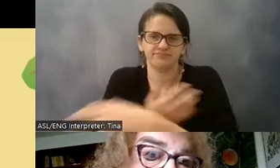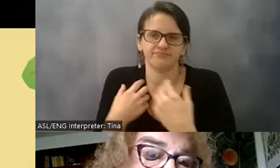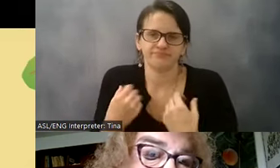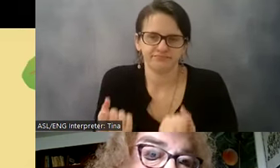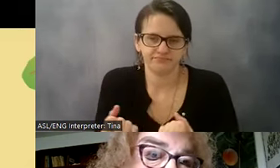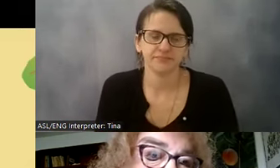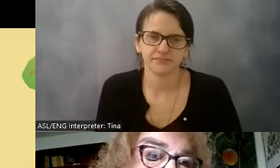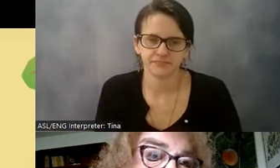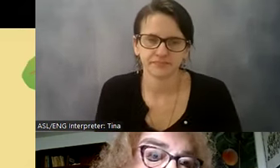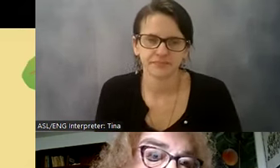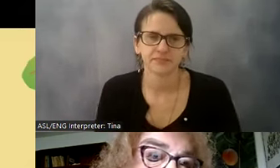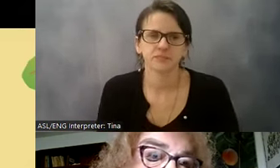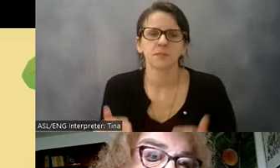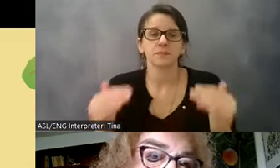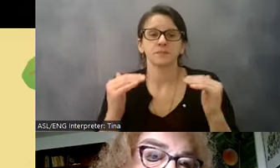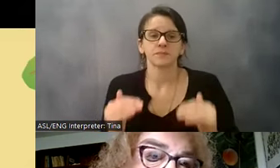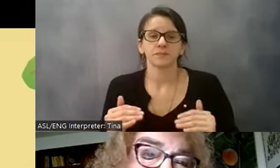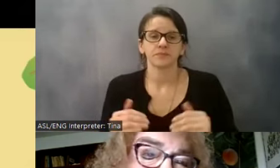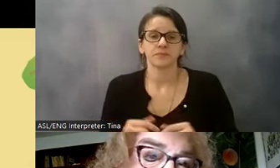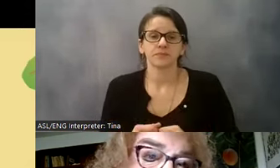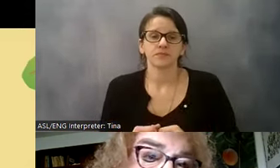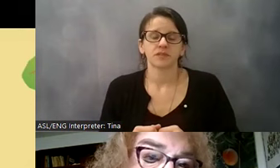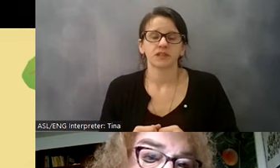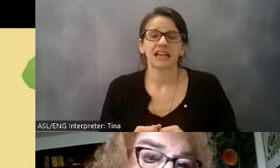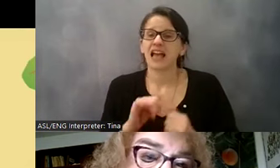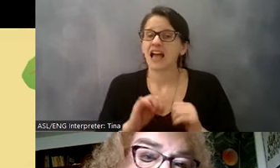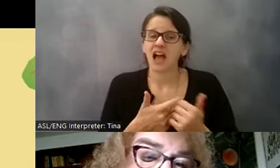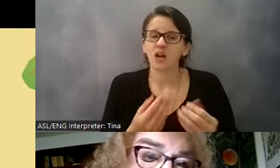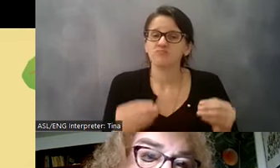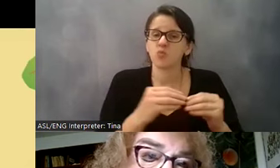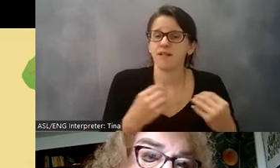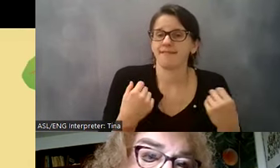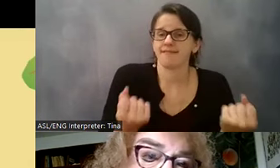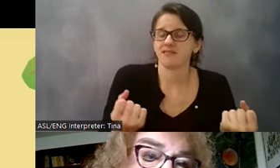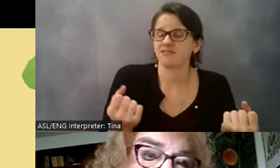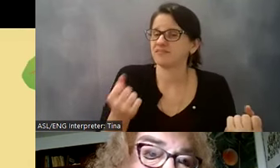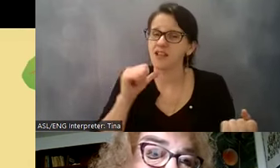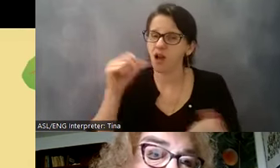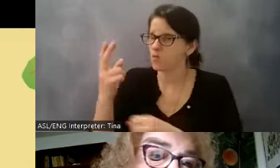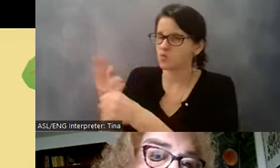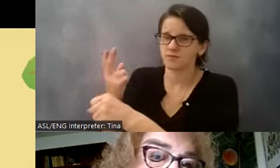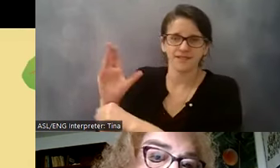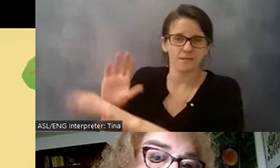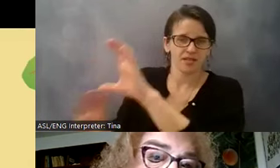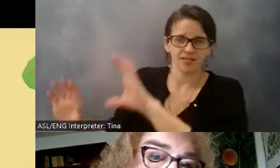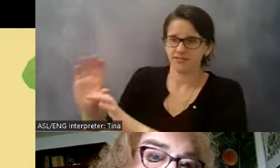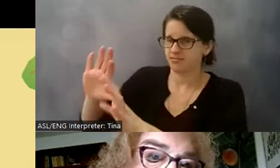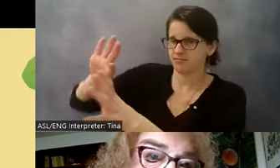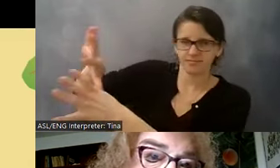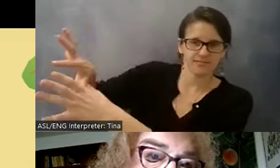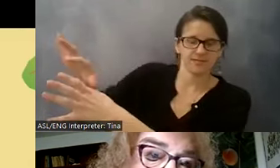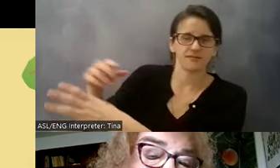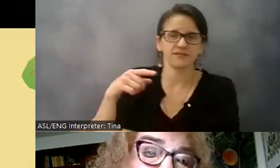And then enriching your soil without industrial chemicals can be done with compost. This is an example of